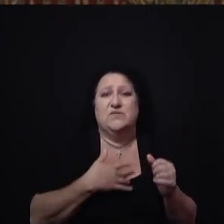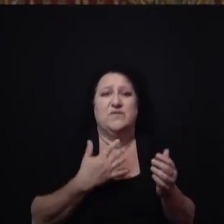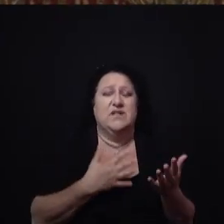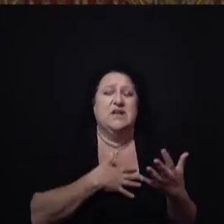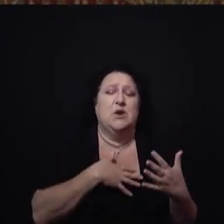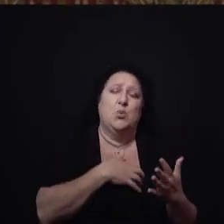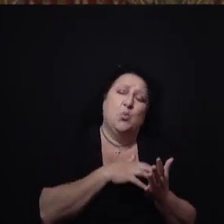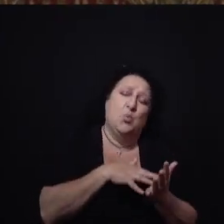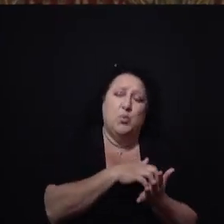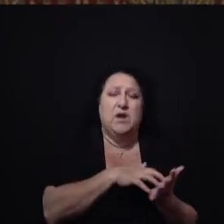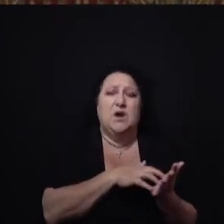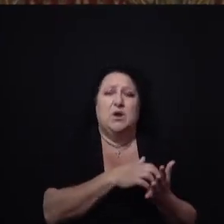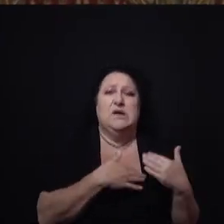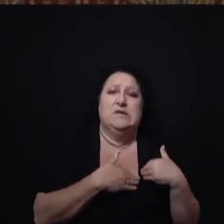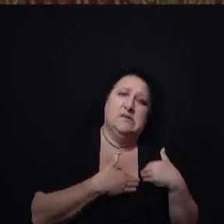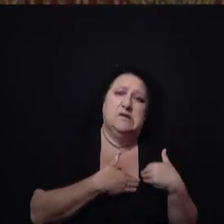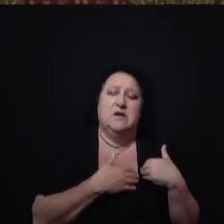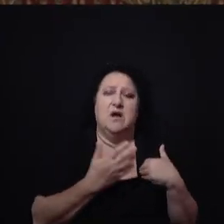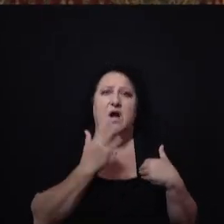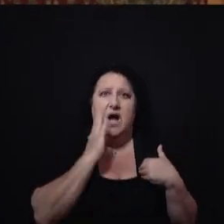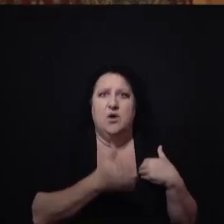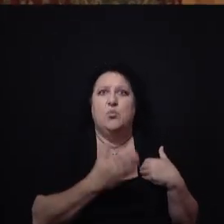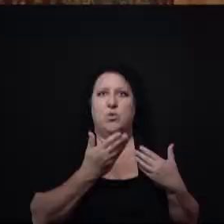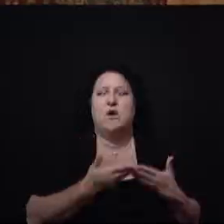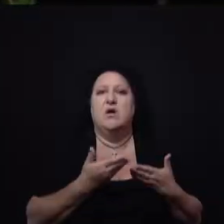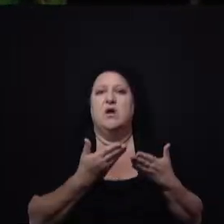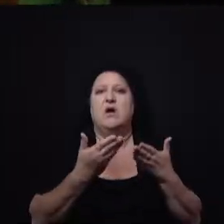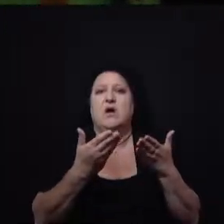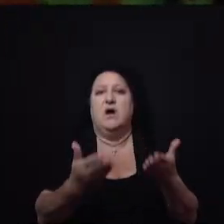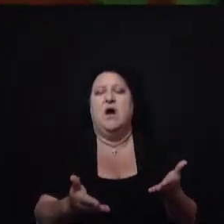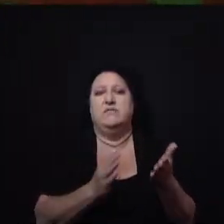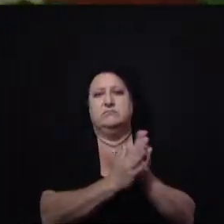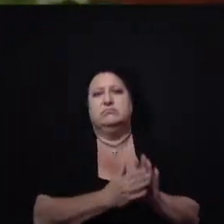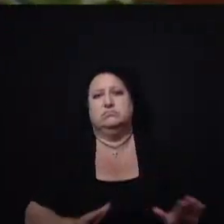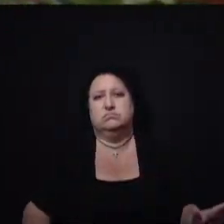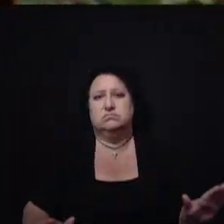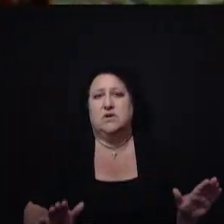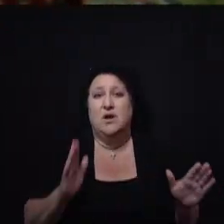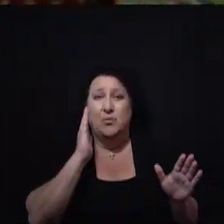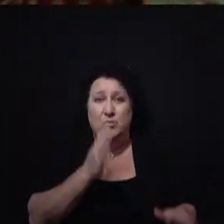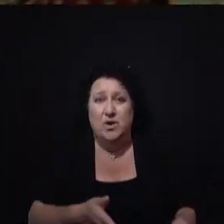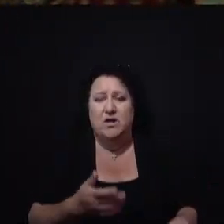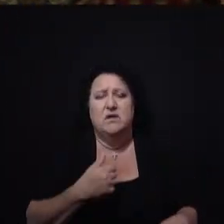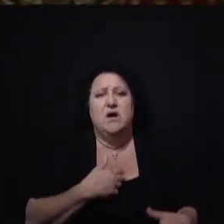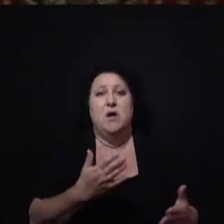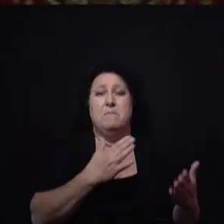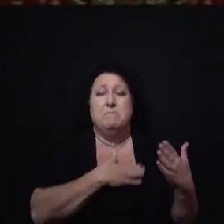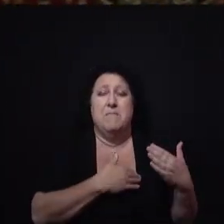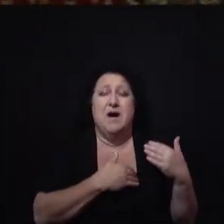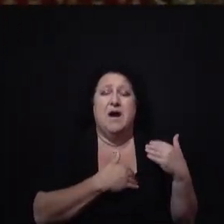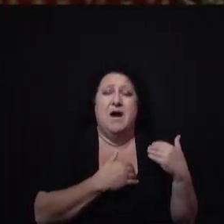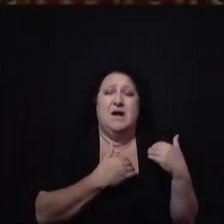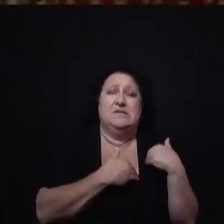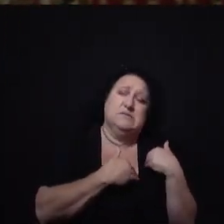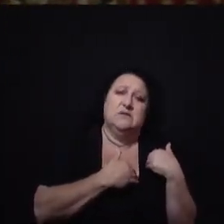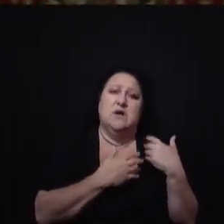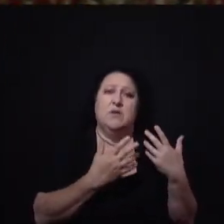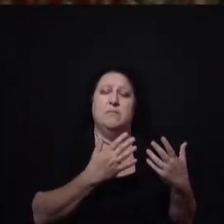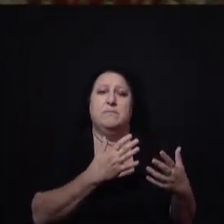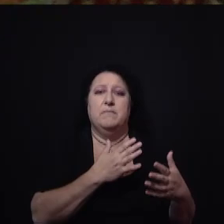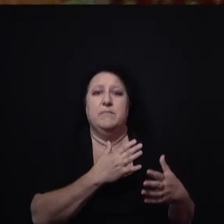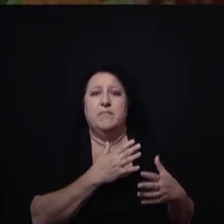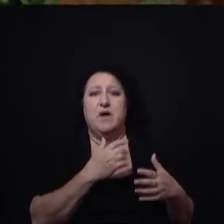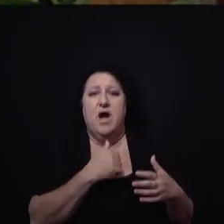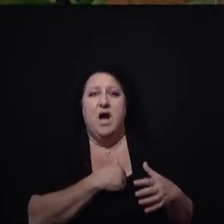laden, I will give you rest. That's plenty of us today, isn't it? He says, take my yoke upon you. Take my teaching upon you